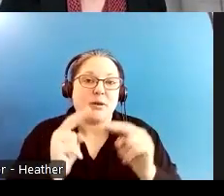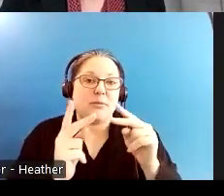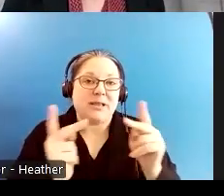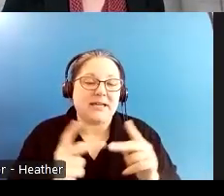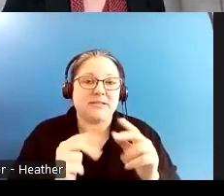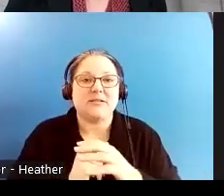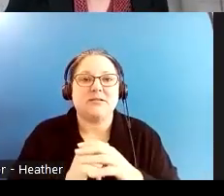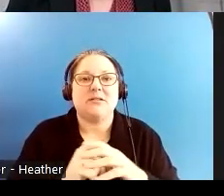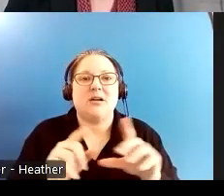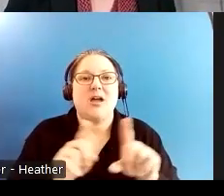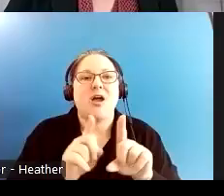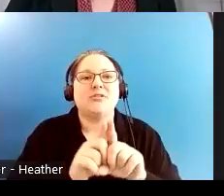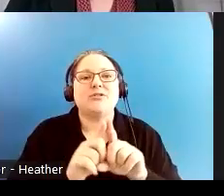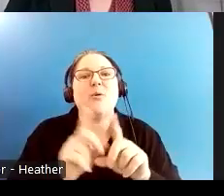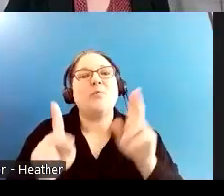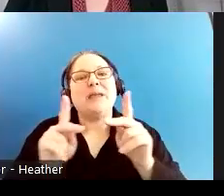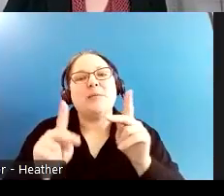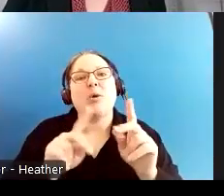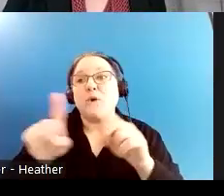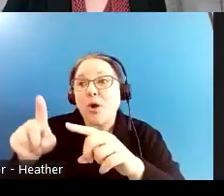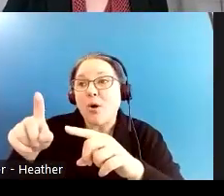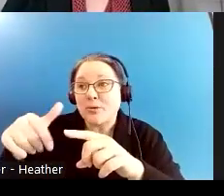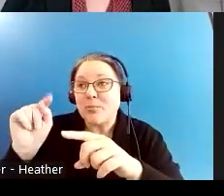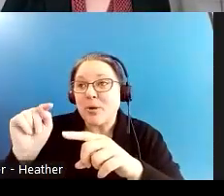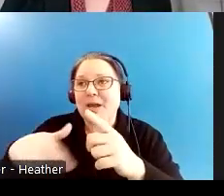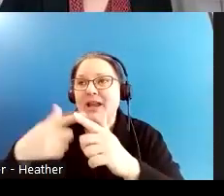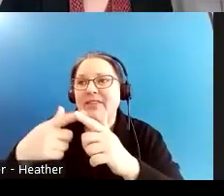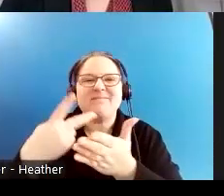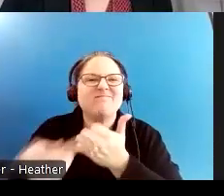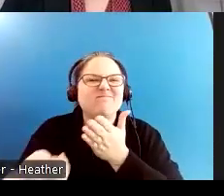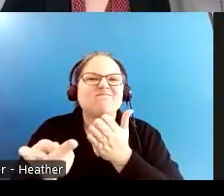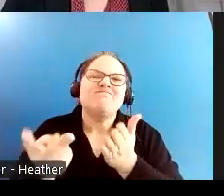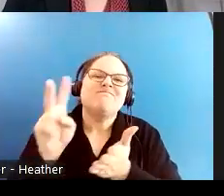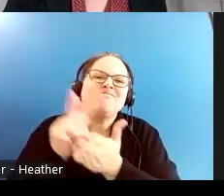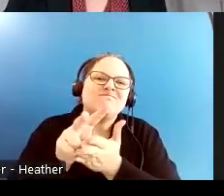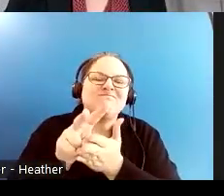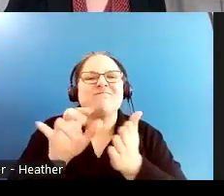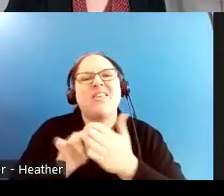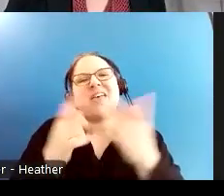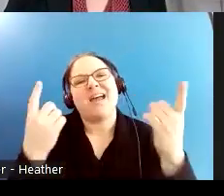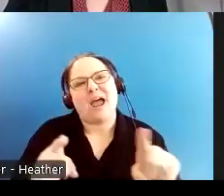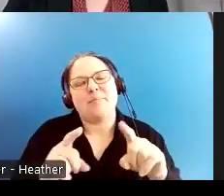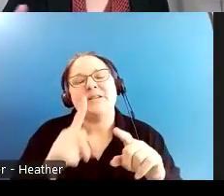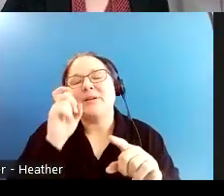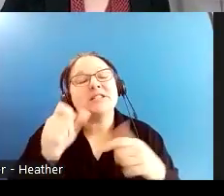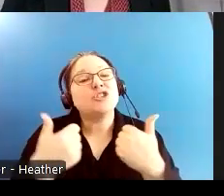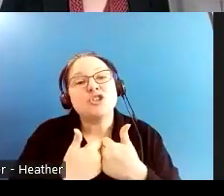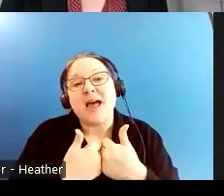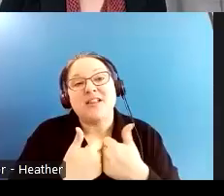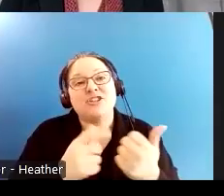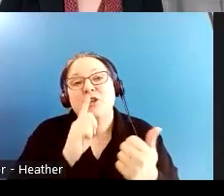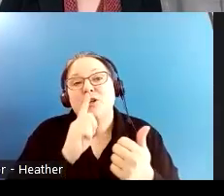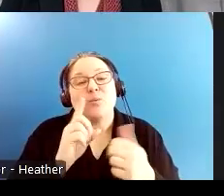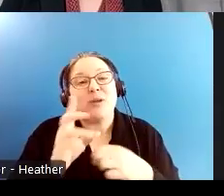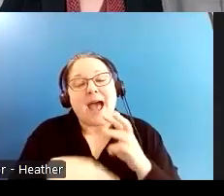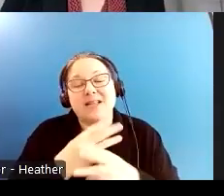to homelessness is really high because the supportive housing is still challenging for people to access and in reality not